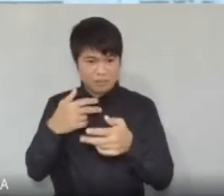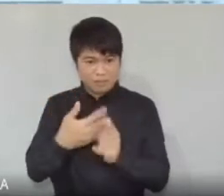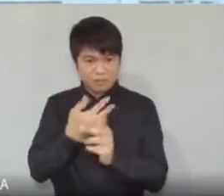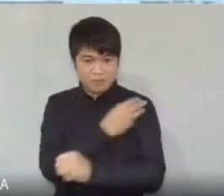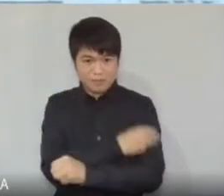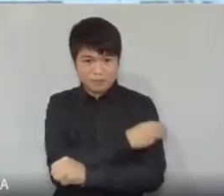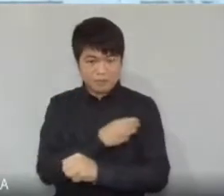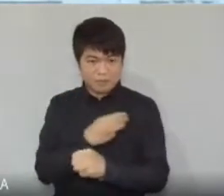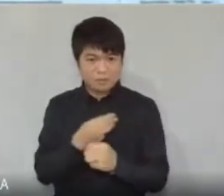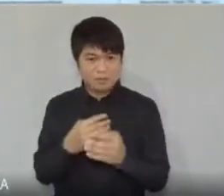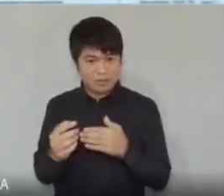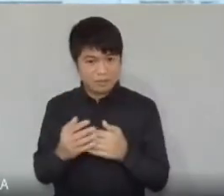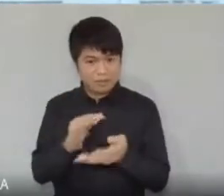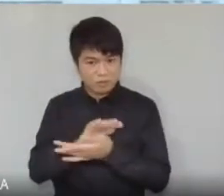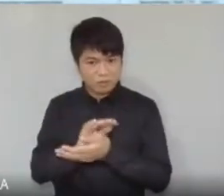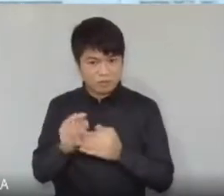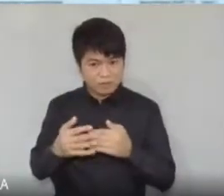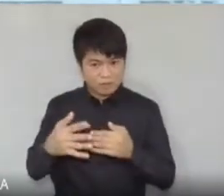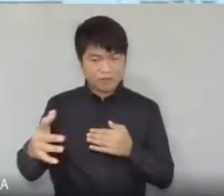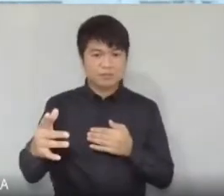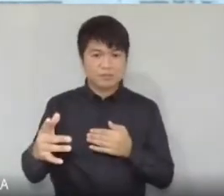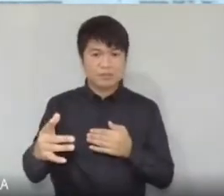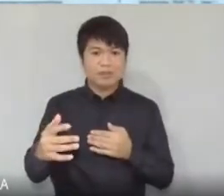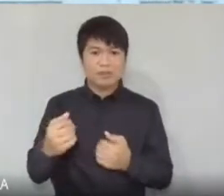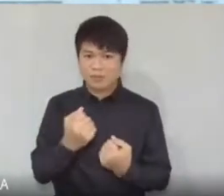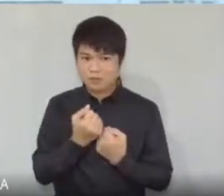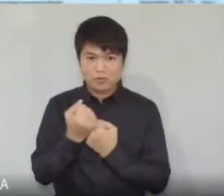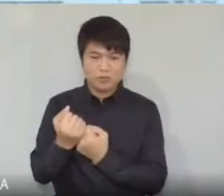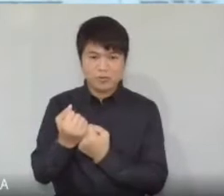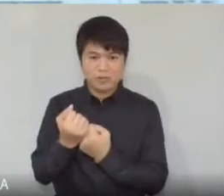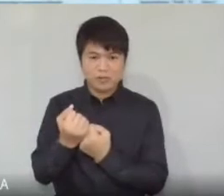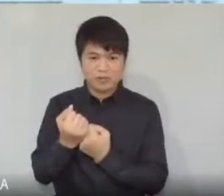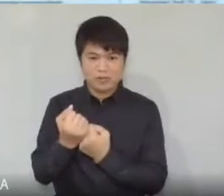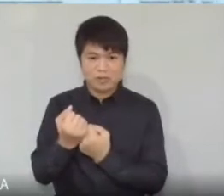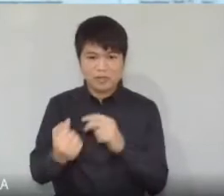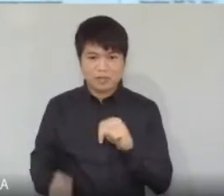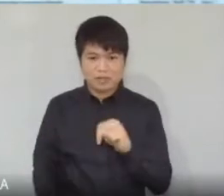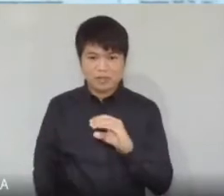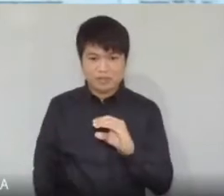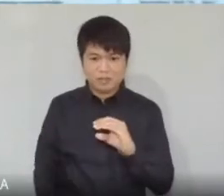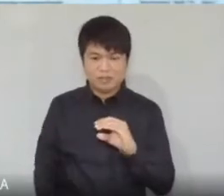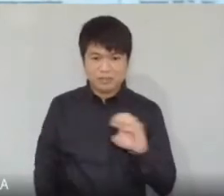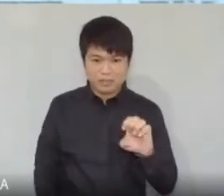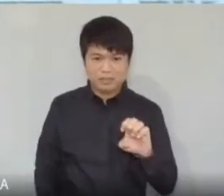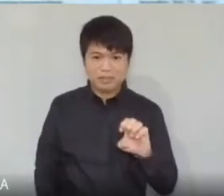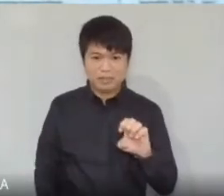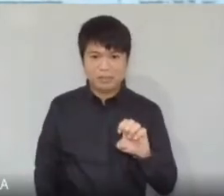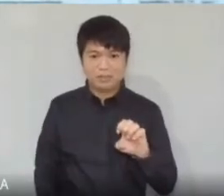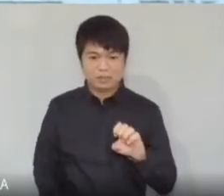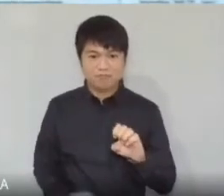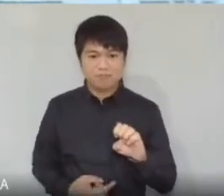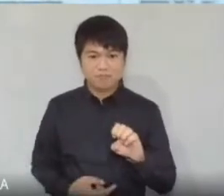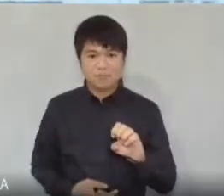with giving free loads. The SIM cards are provided in their service phones. All they have to do is to be used